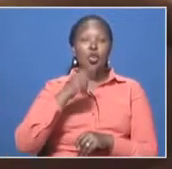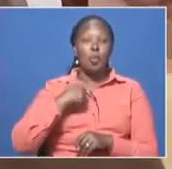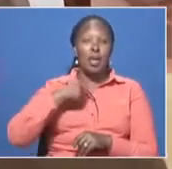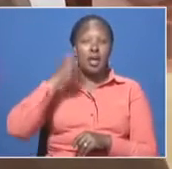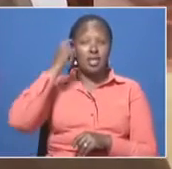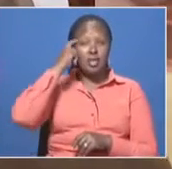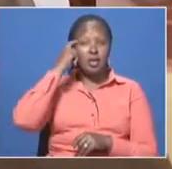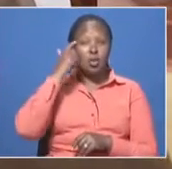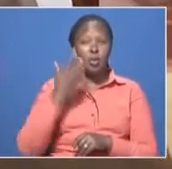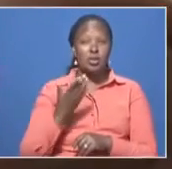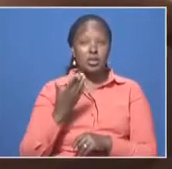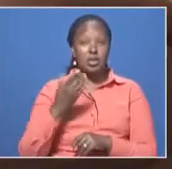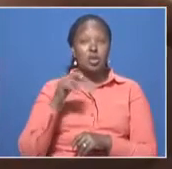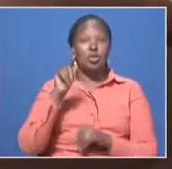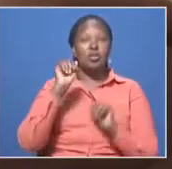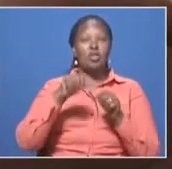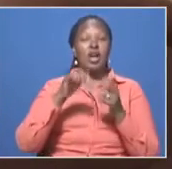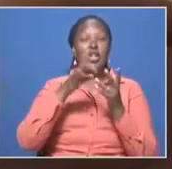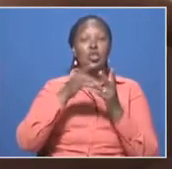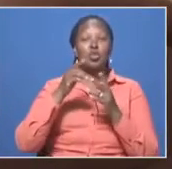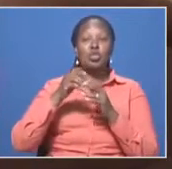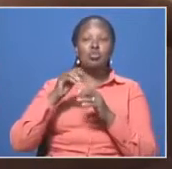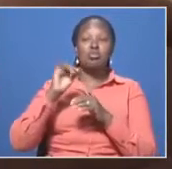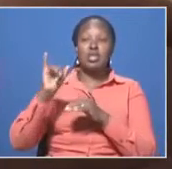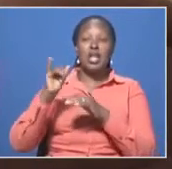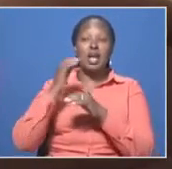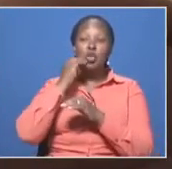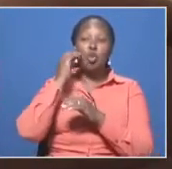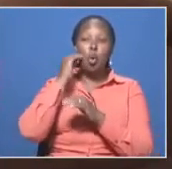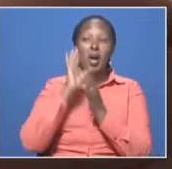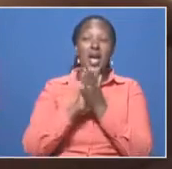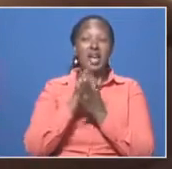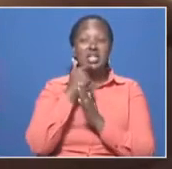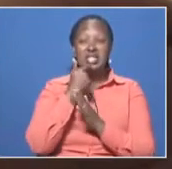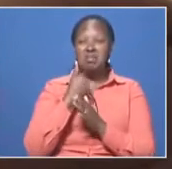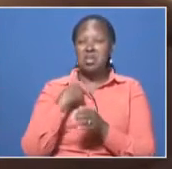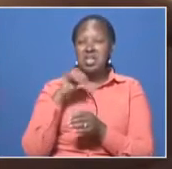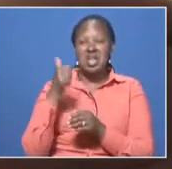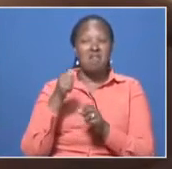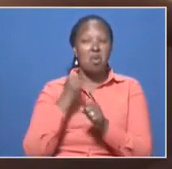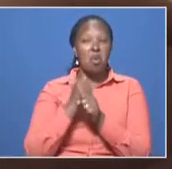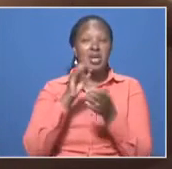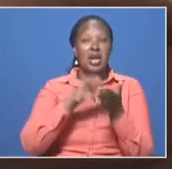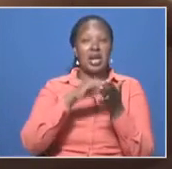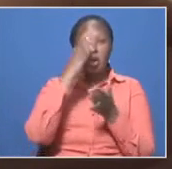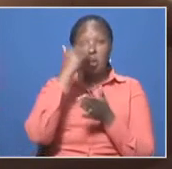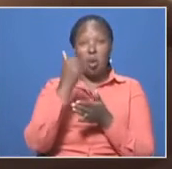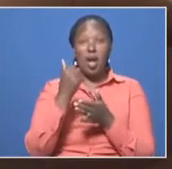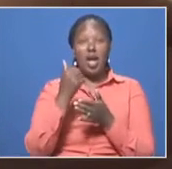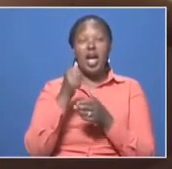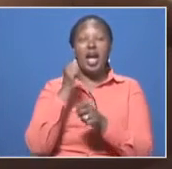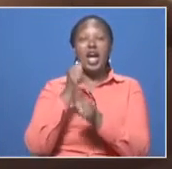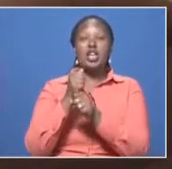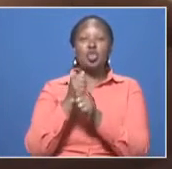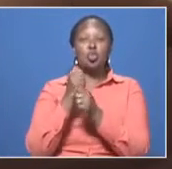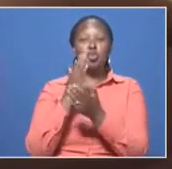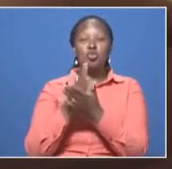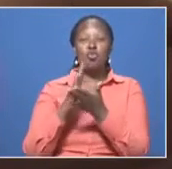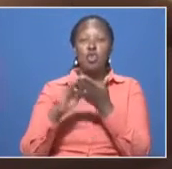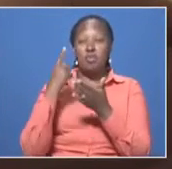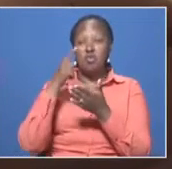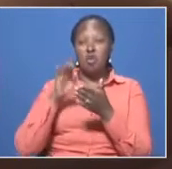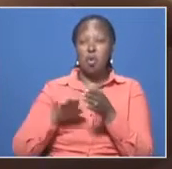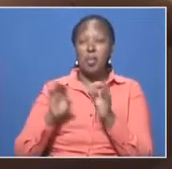think you can choose to sit at home and say, oh, I'll never work again because a job is unforgiving for